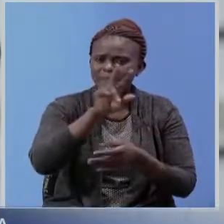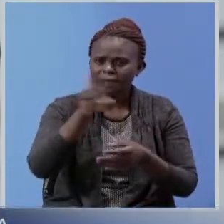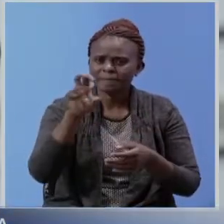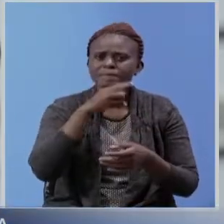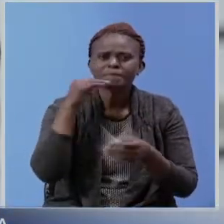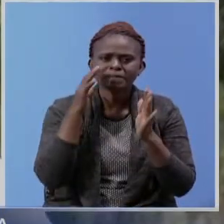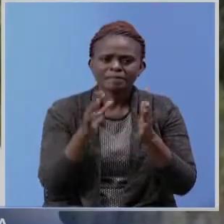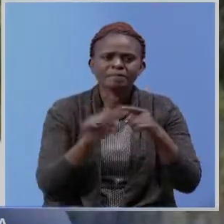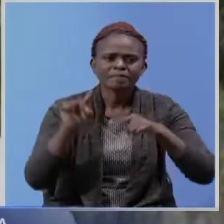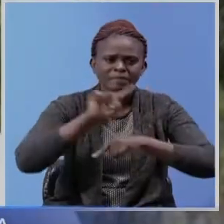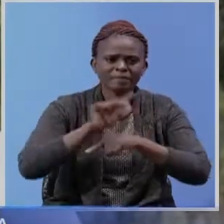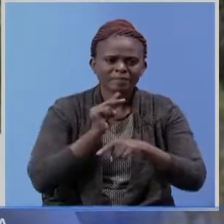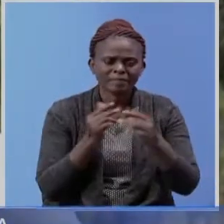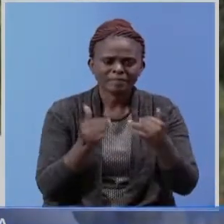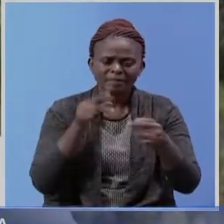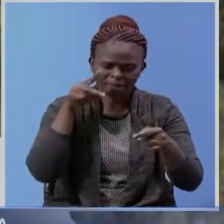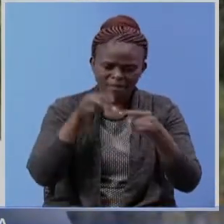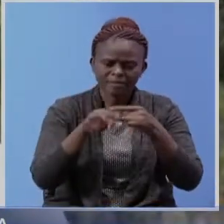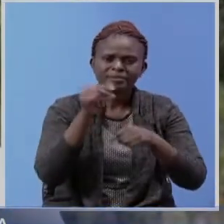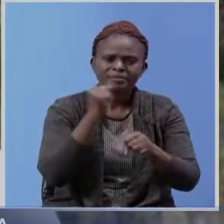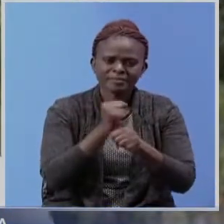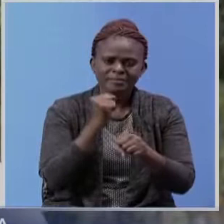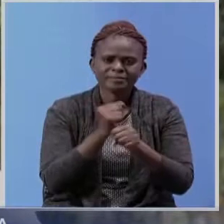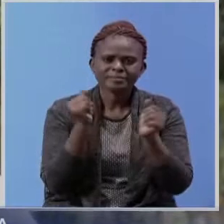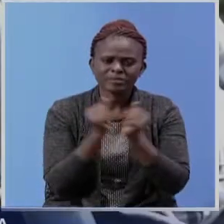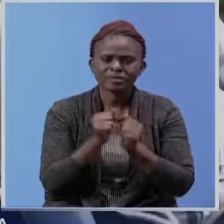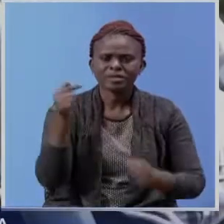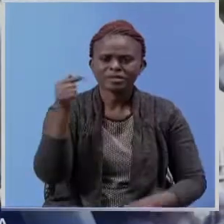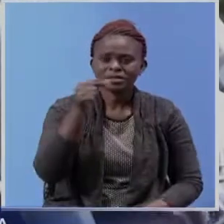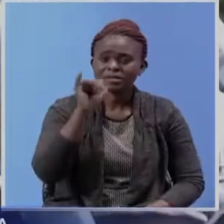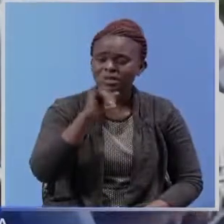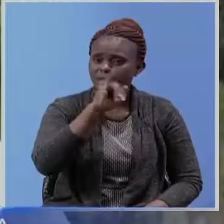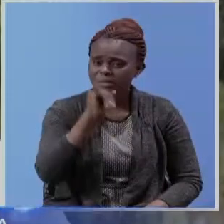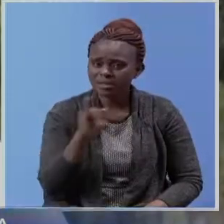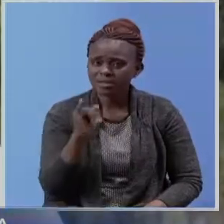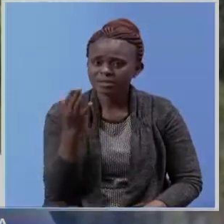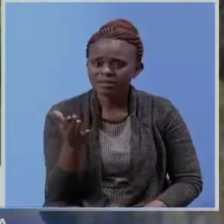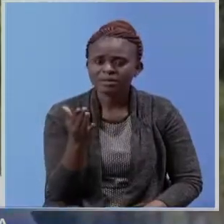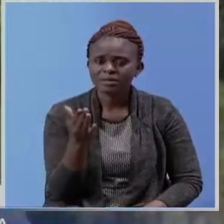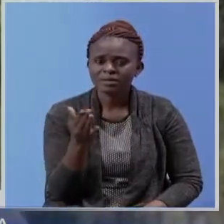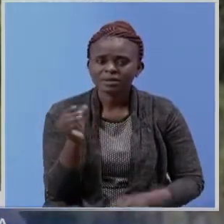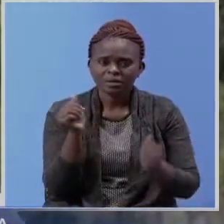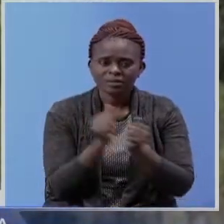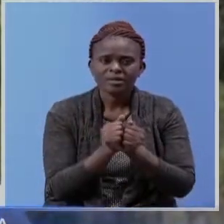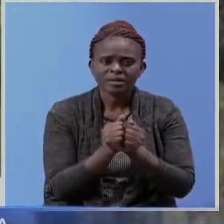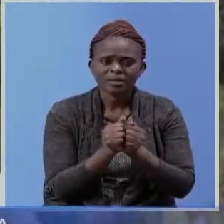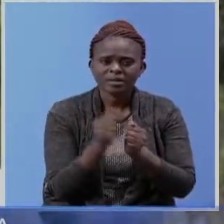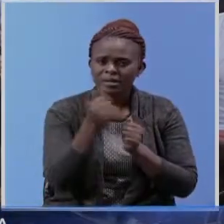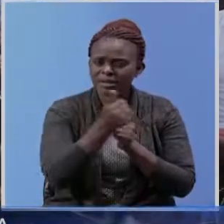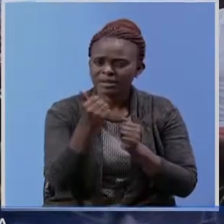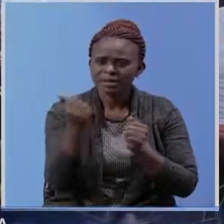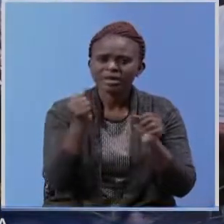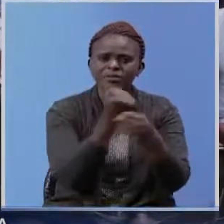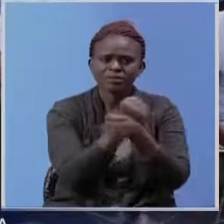farmers. Today we also launch our partnership with GIZ, AgriCrop, and Solar's Village